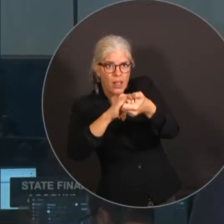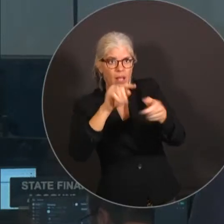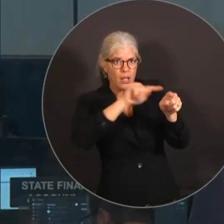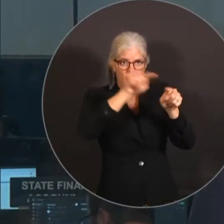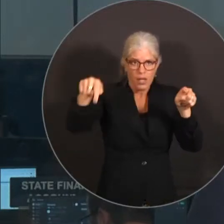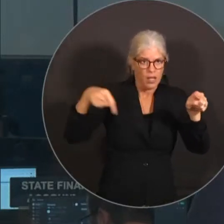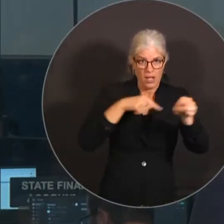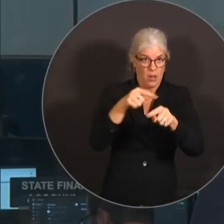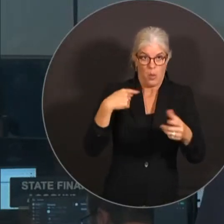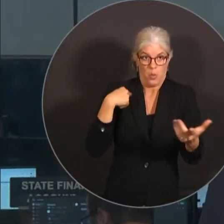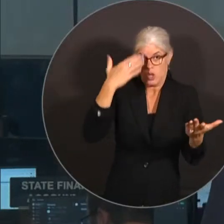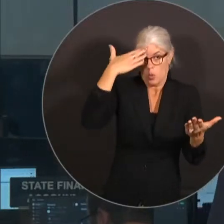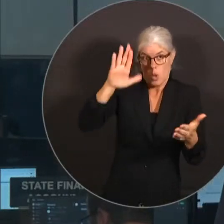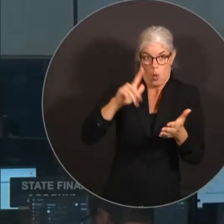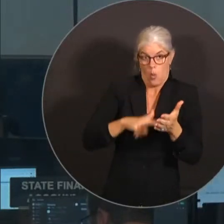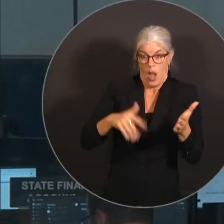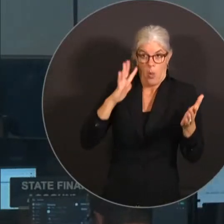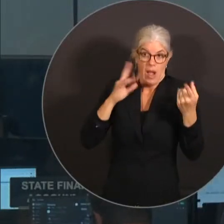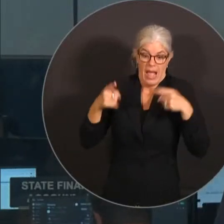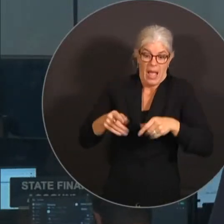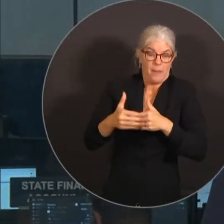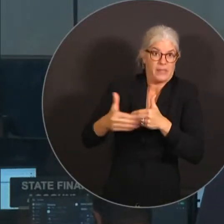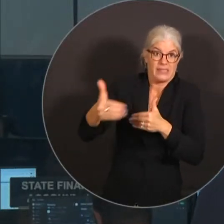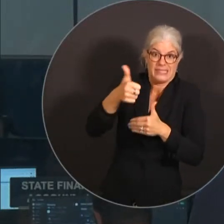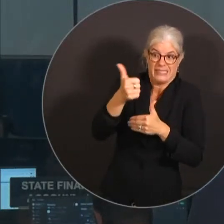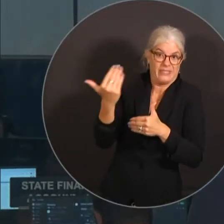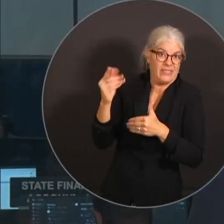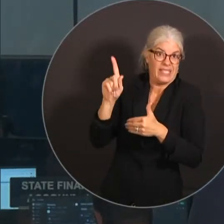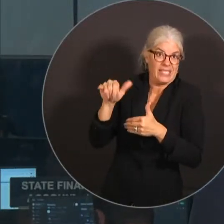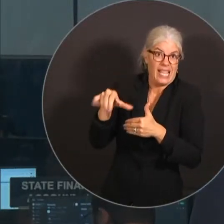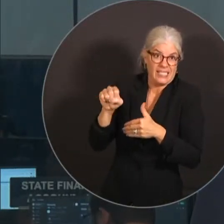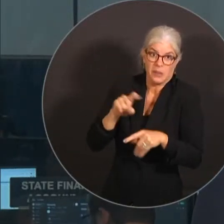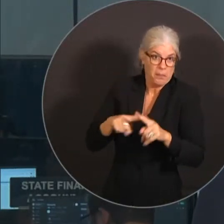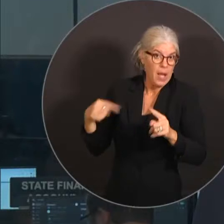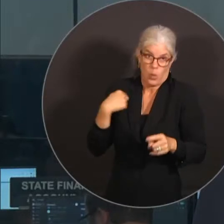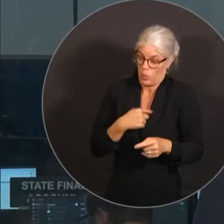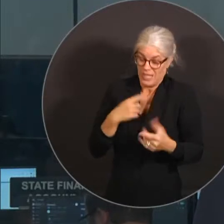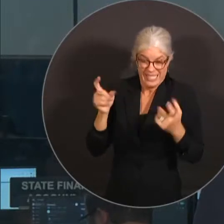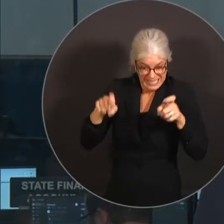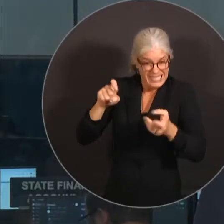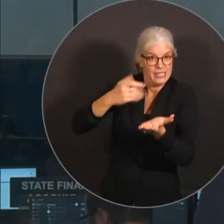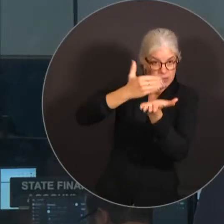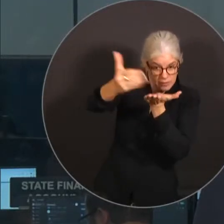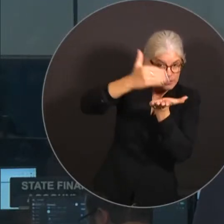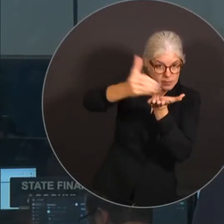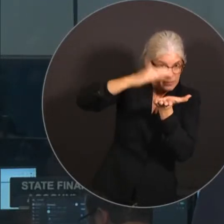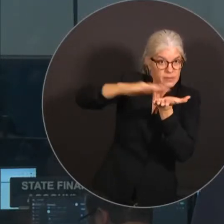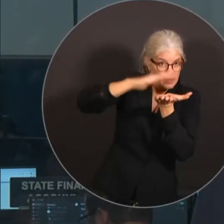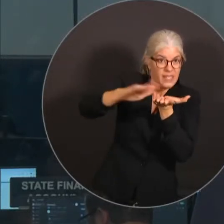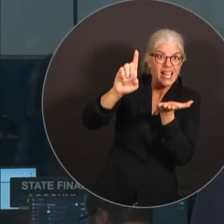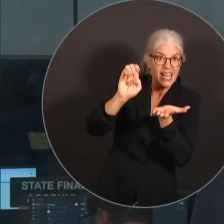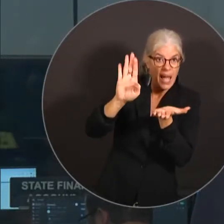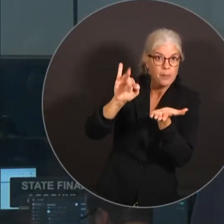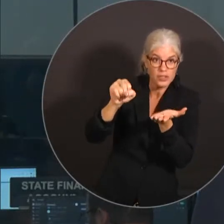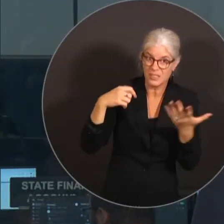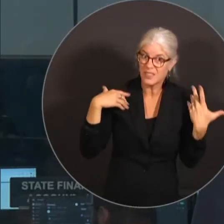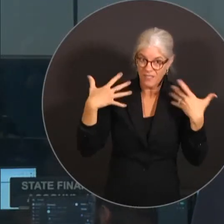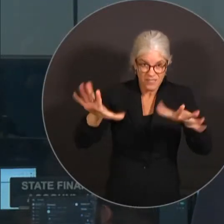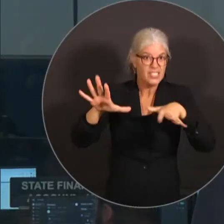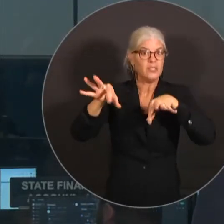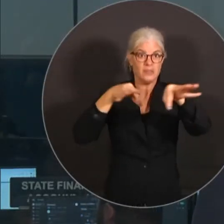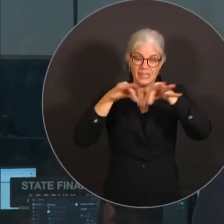happen in the next 10 to 15 days. We want to get some of this debris picked up again. We've shown how government